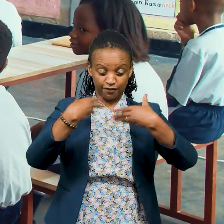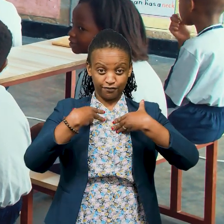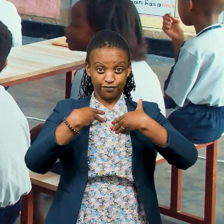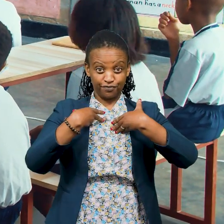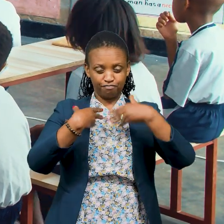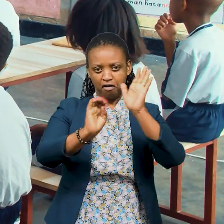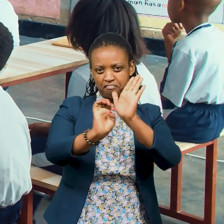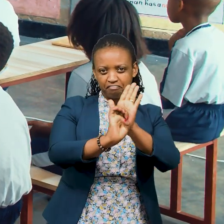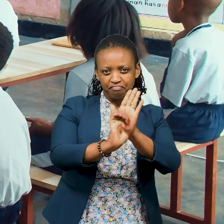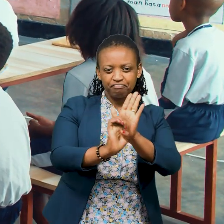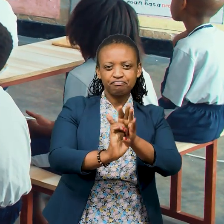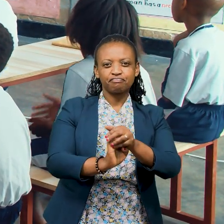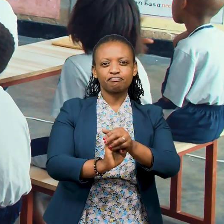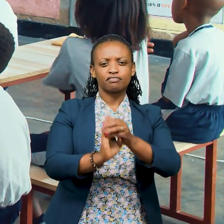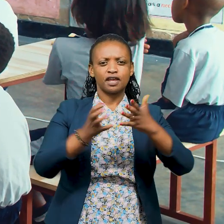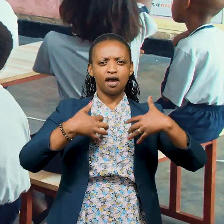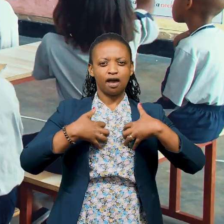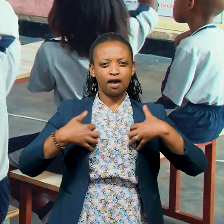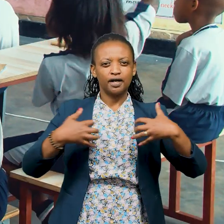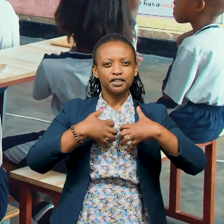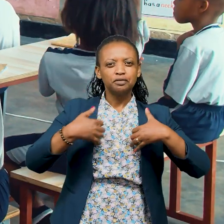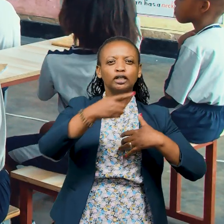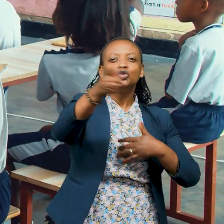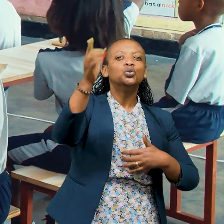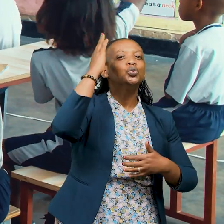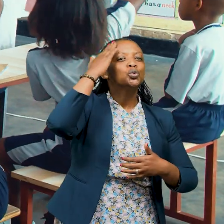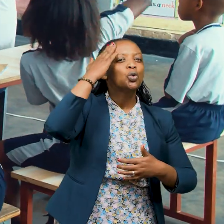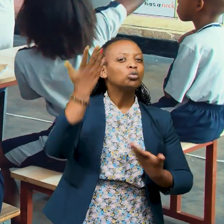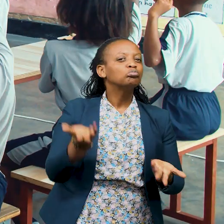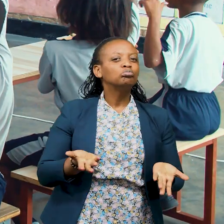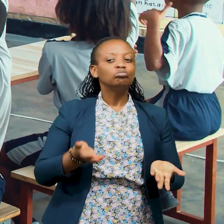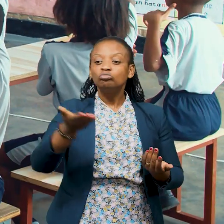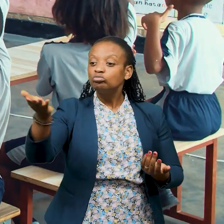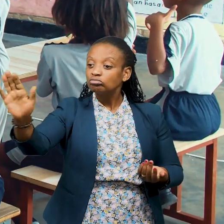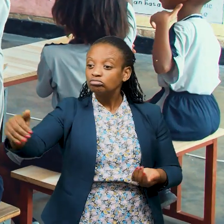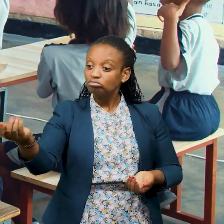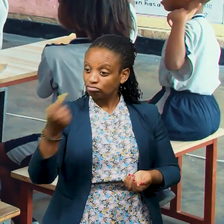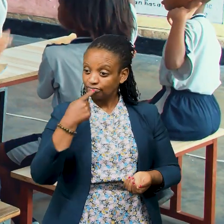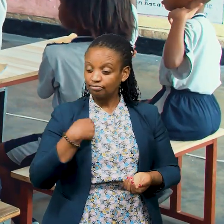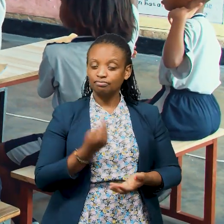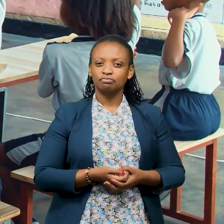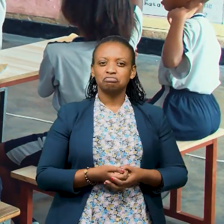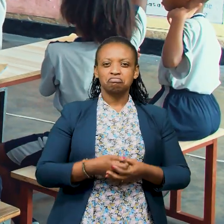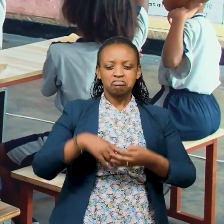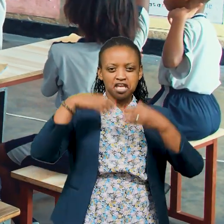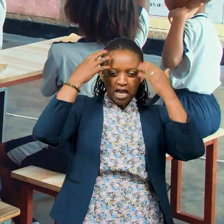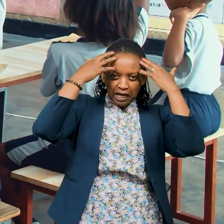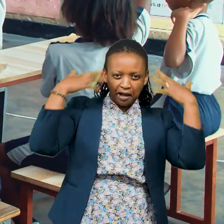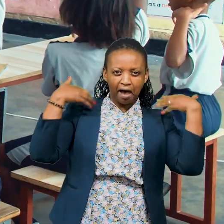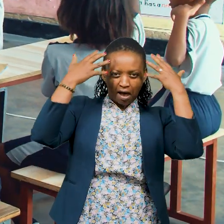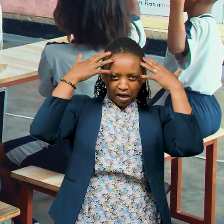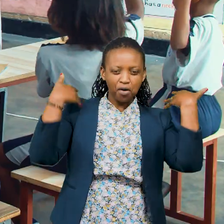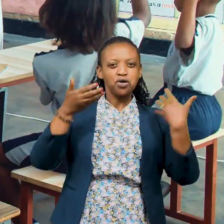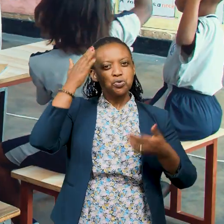us examples of animals that you know. Yes, Keza. We have